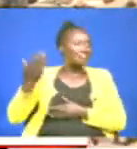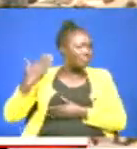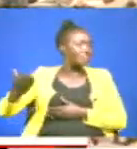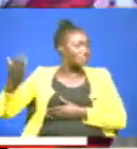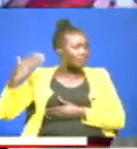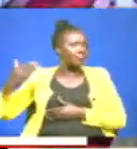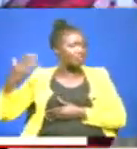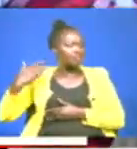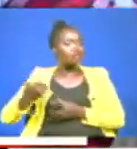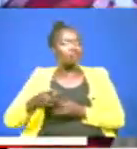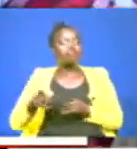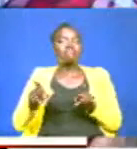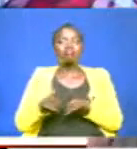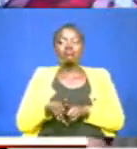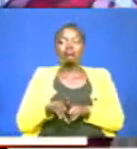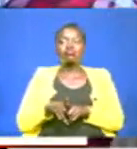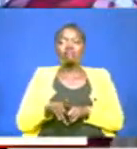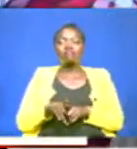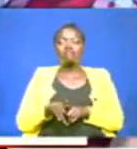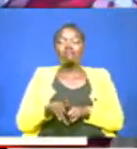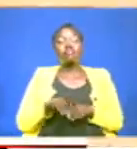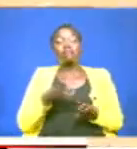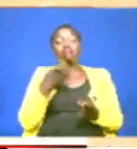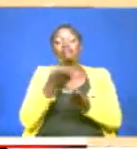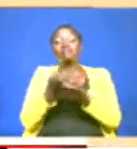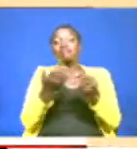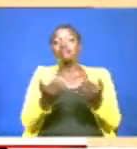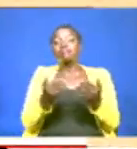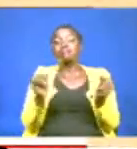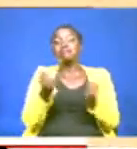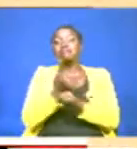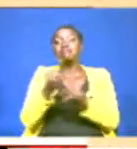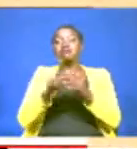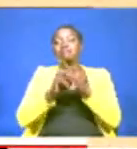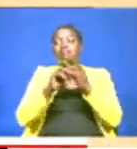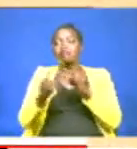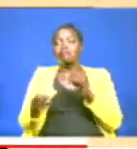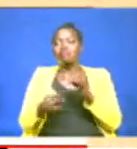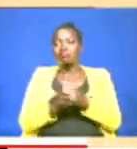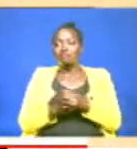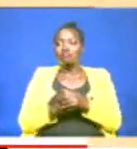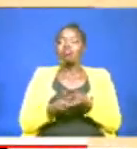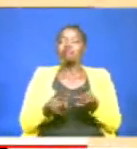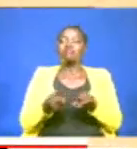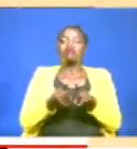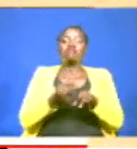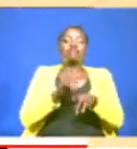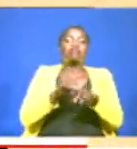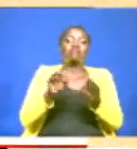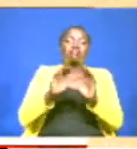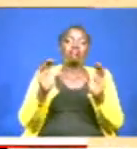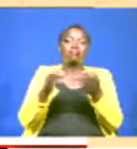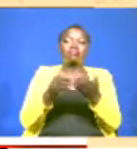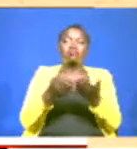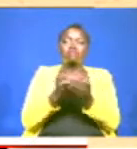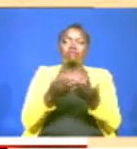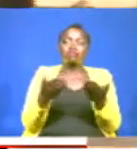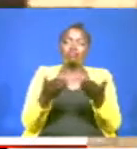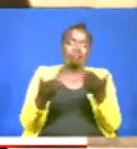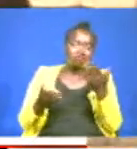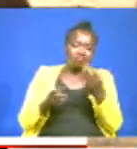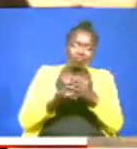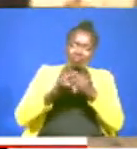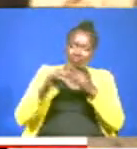lakini kama vile tumeweka mawe hivi, hawezi potea. Calls have also been made for the communities that have been warring for